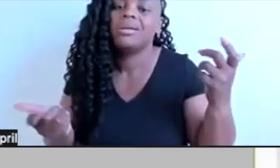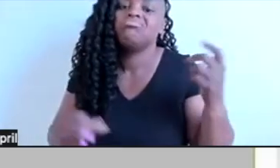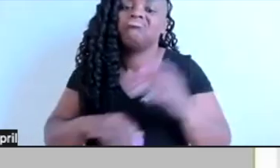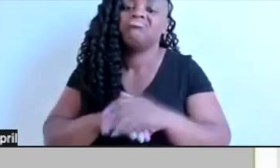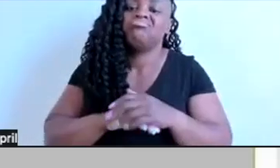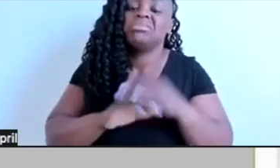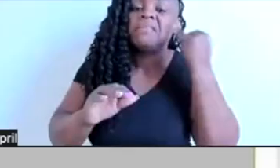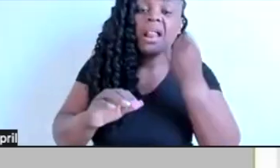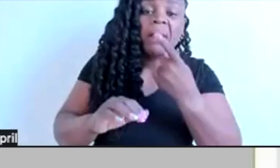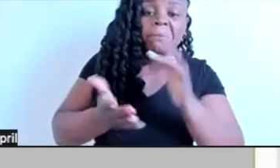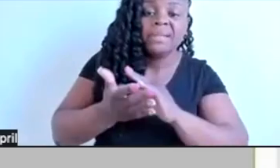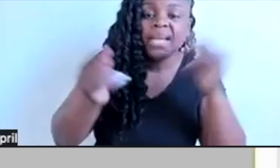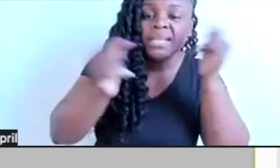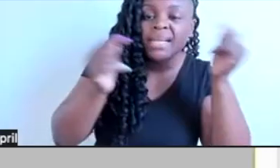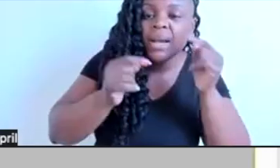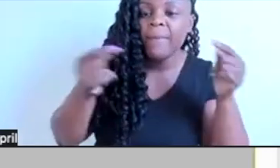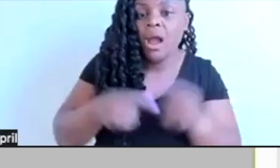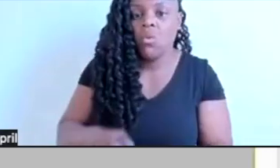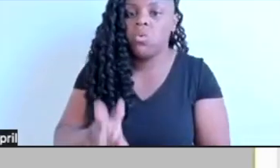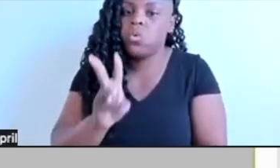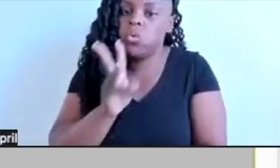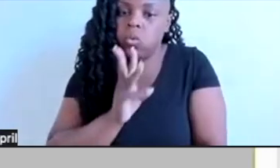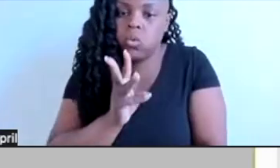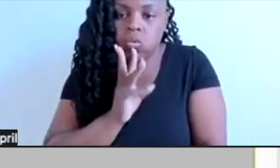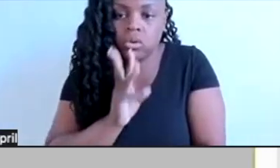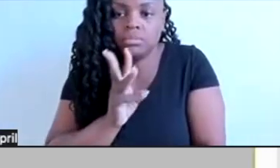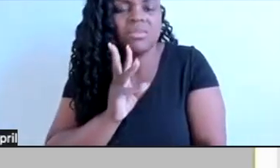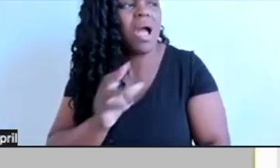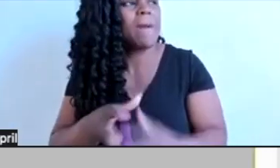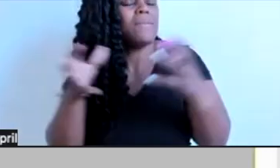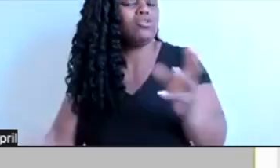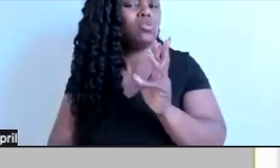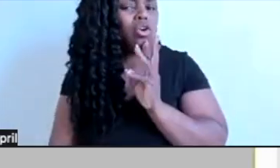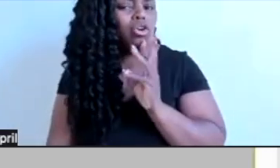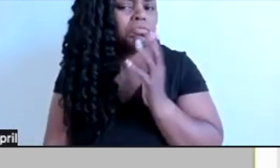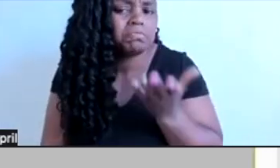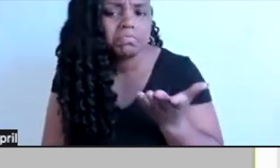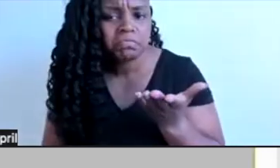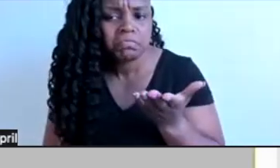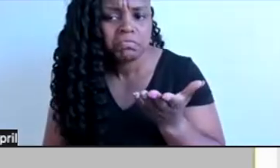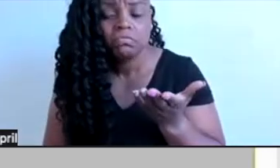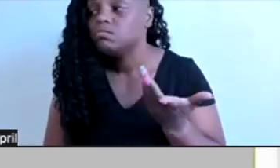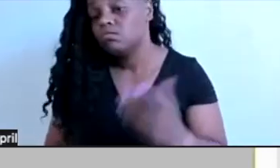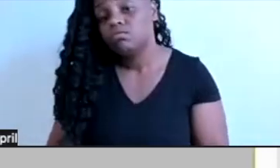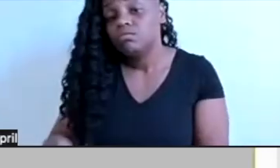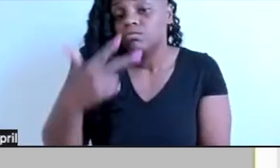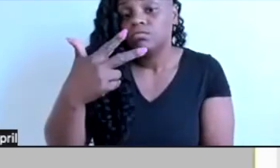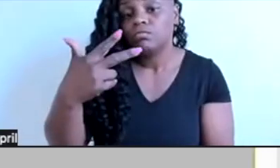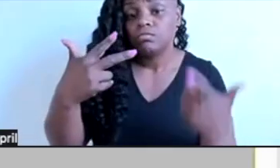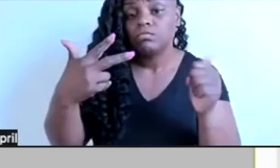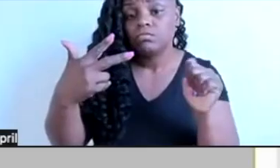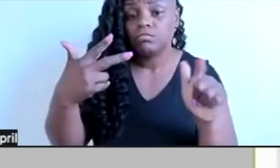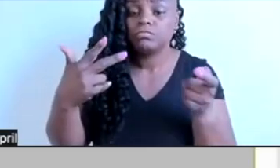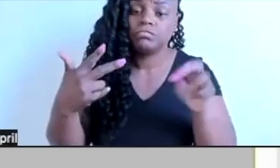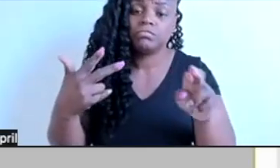survive. How much water should you have? You'll need 3 gallons of water for every person and pet in the family. That's so you